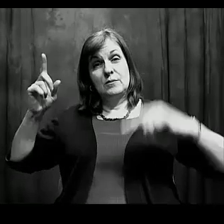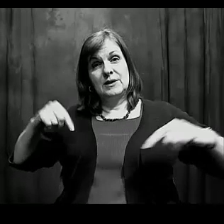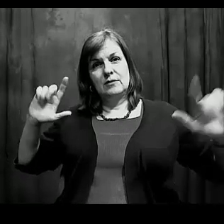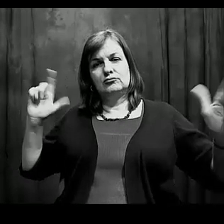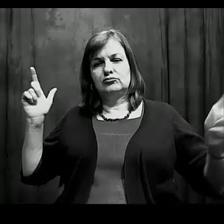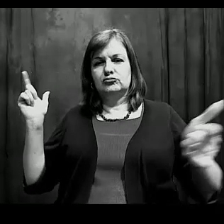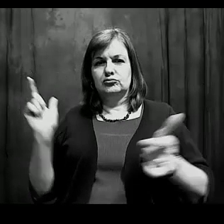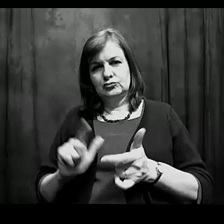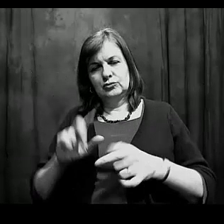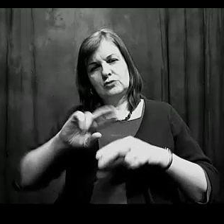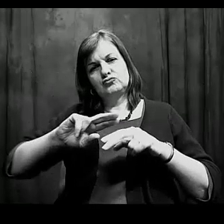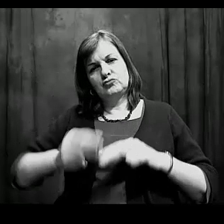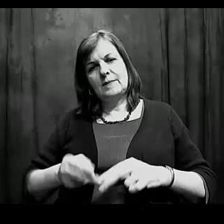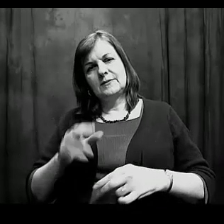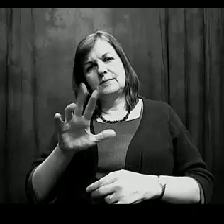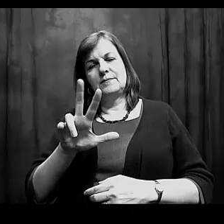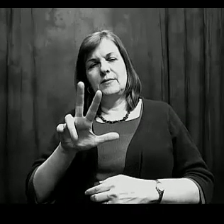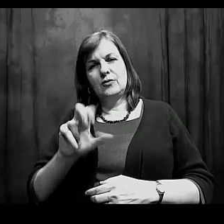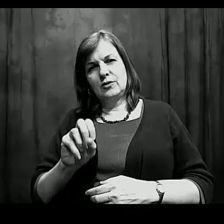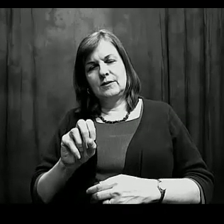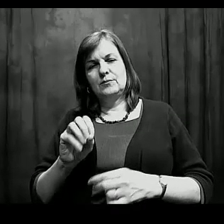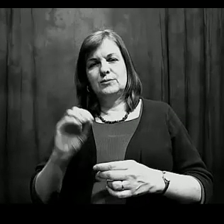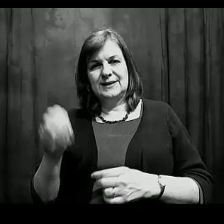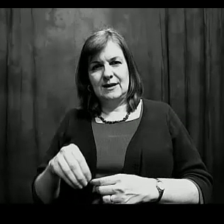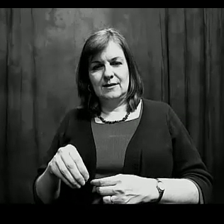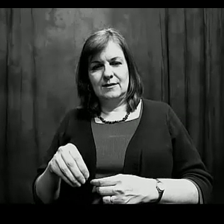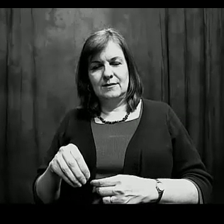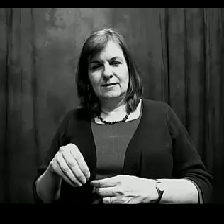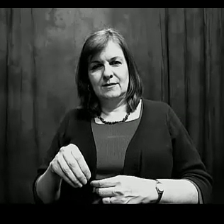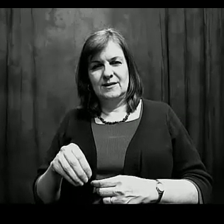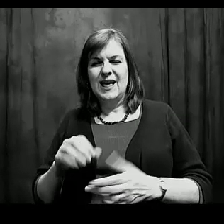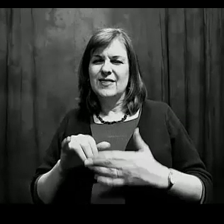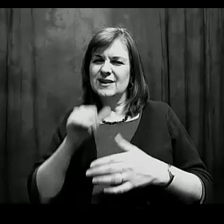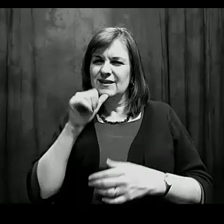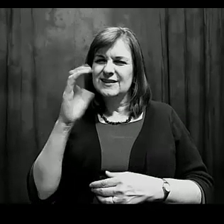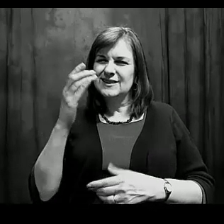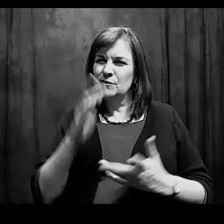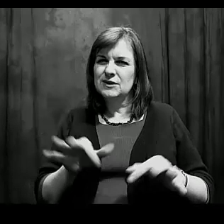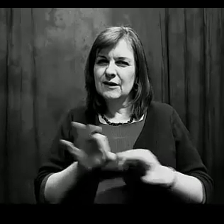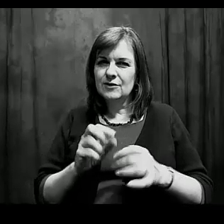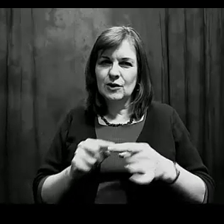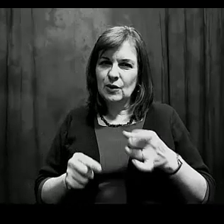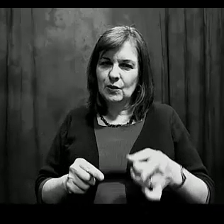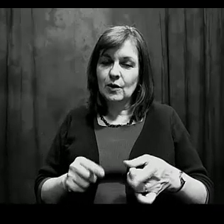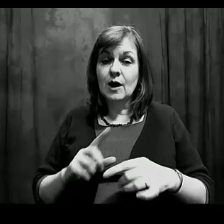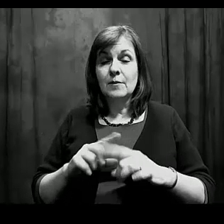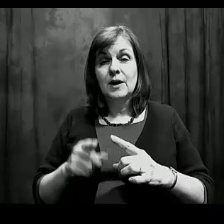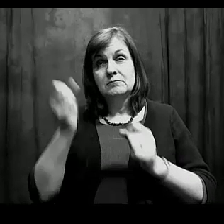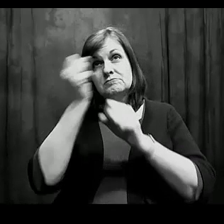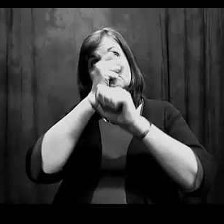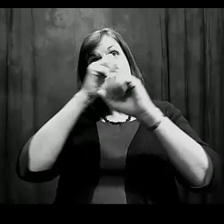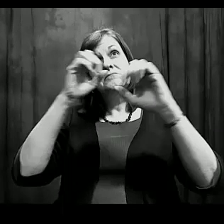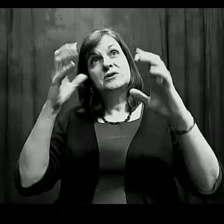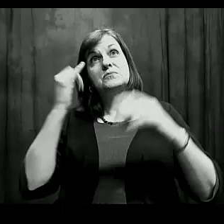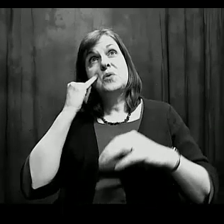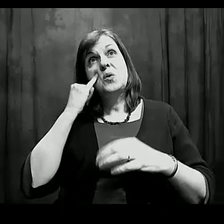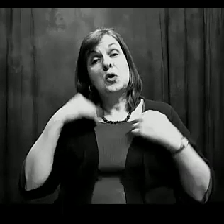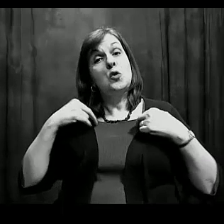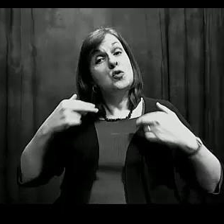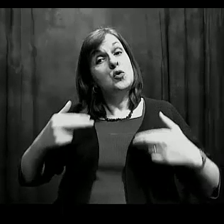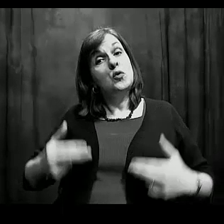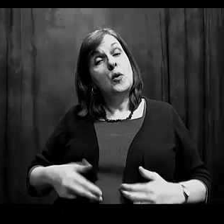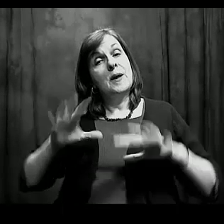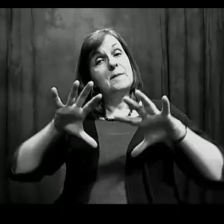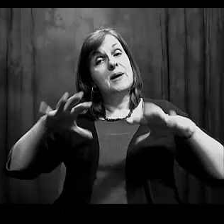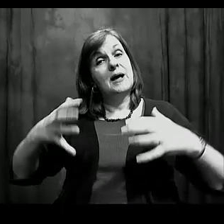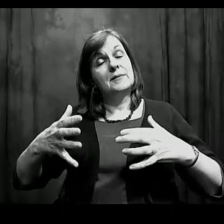was decreased more than 30% through this bottleneck. Now that might not seem significant to you, but imagine if the